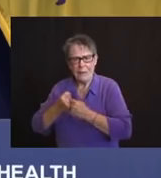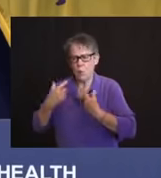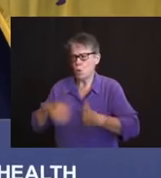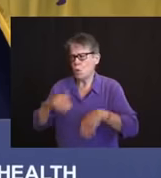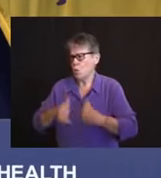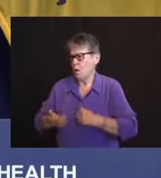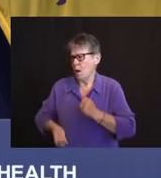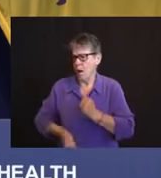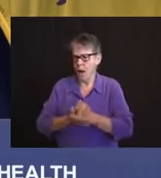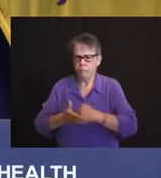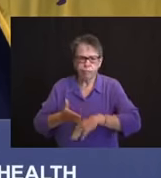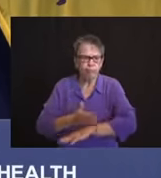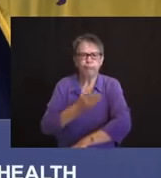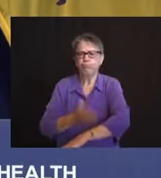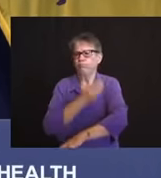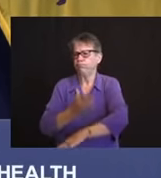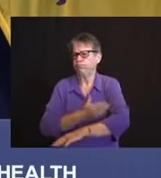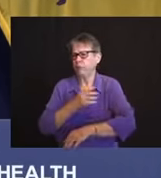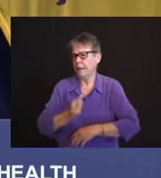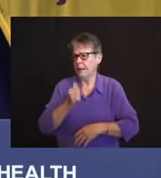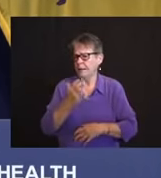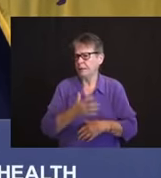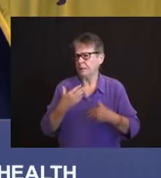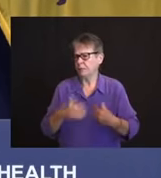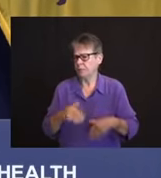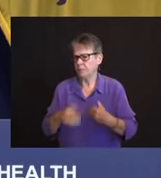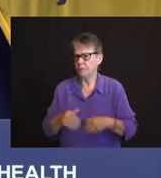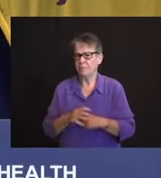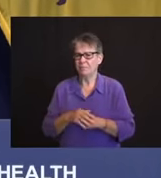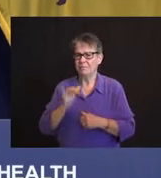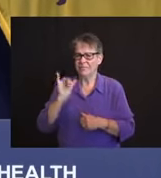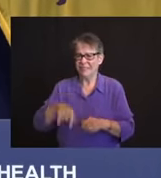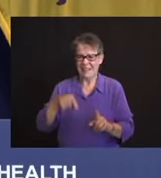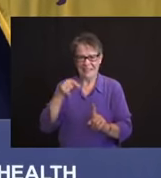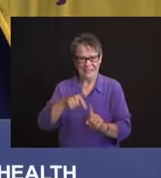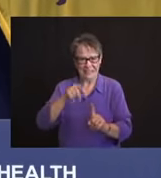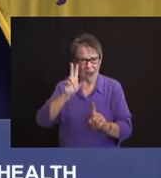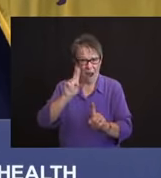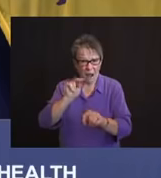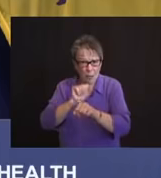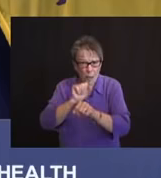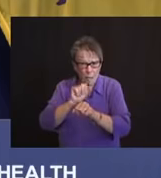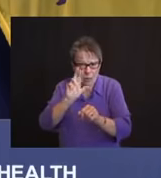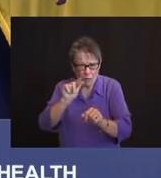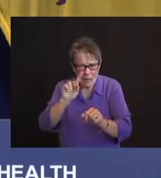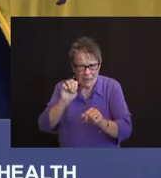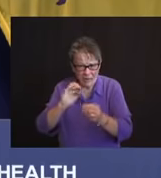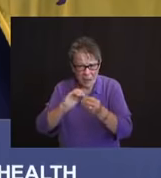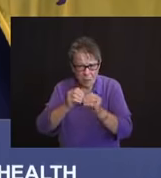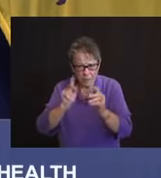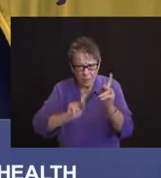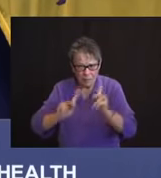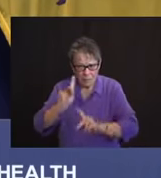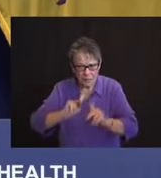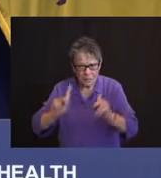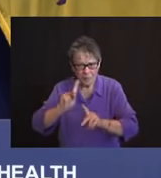is not only the highest in New Jersey, it might be one of the highest community unemployment rates in the country. It absolutely is. Right? And